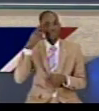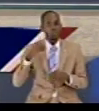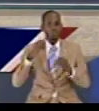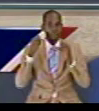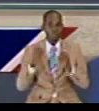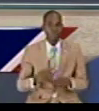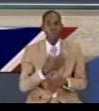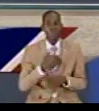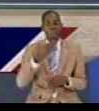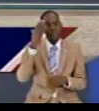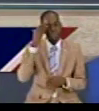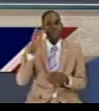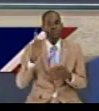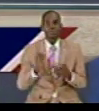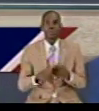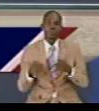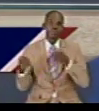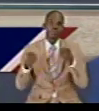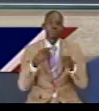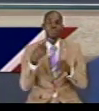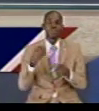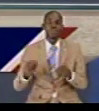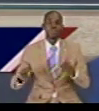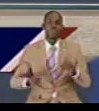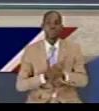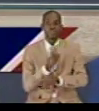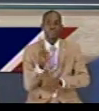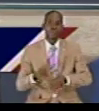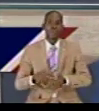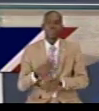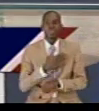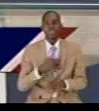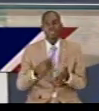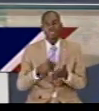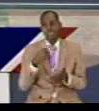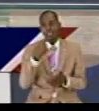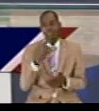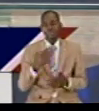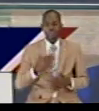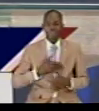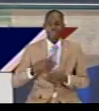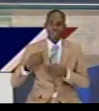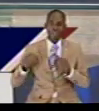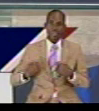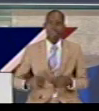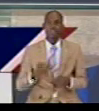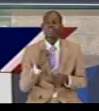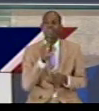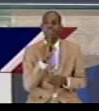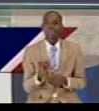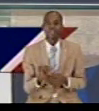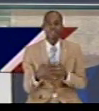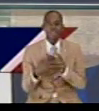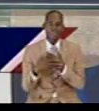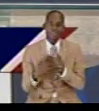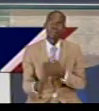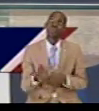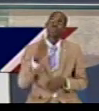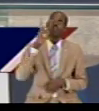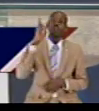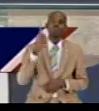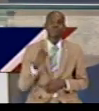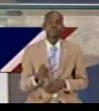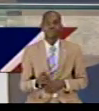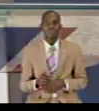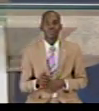knowledge to rule the nation. And he says, my heart is panting after you. He says in